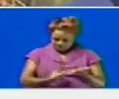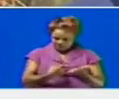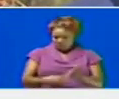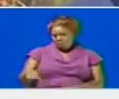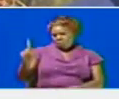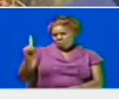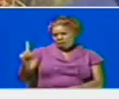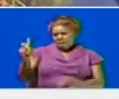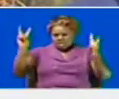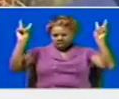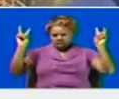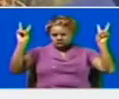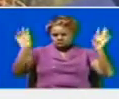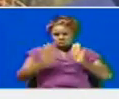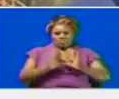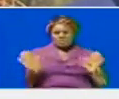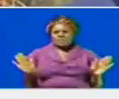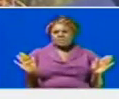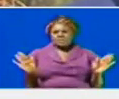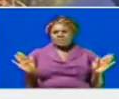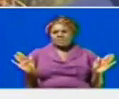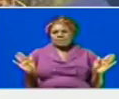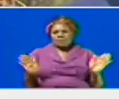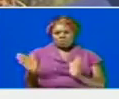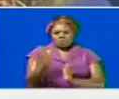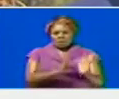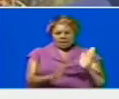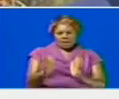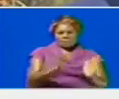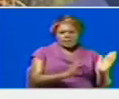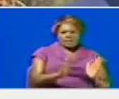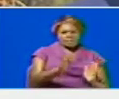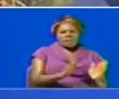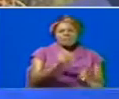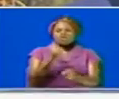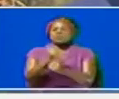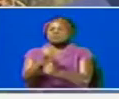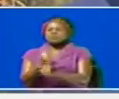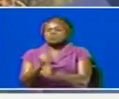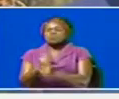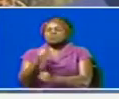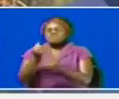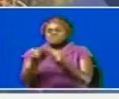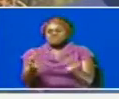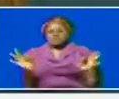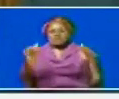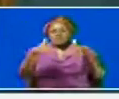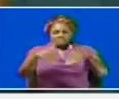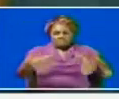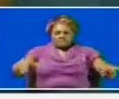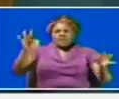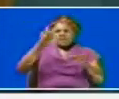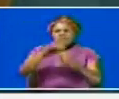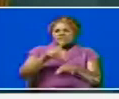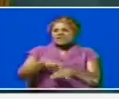one subject, on modalities and framework of conducting a free, fair, credible election. When